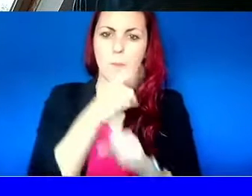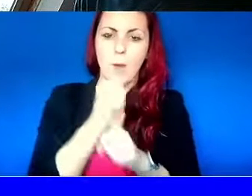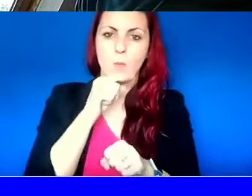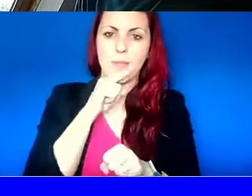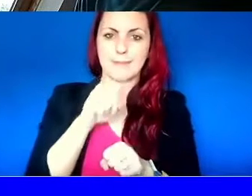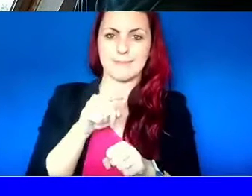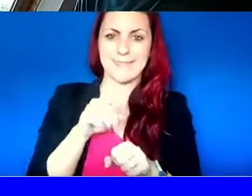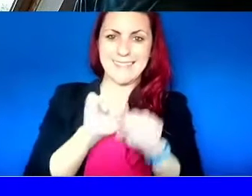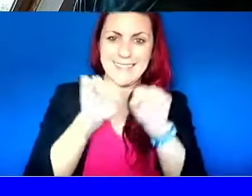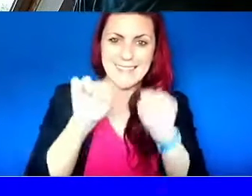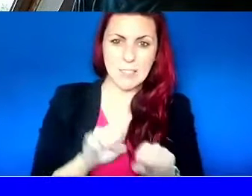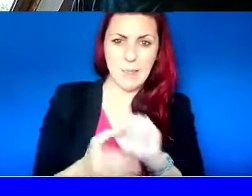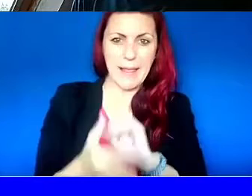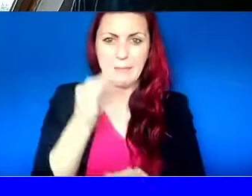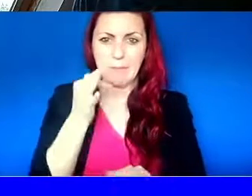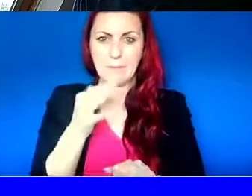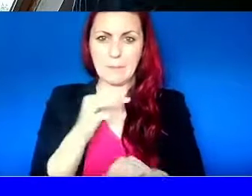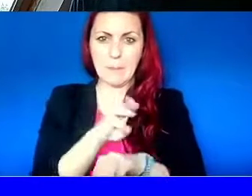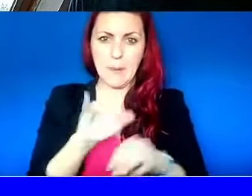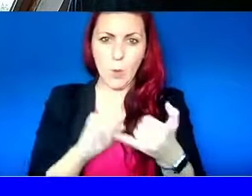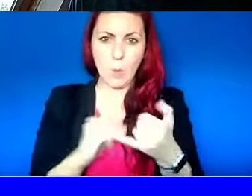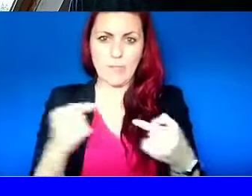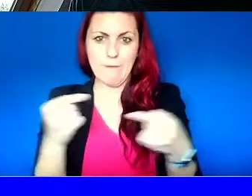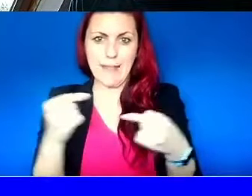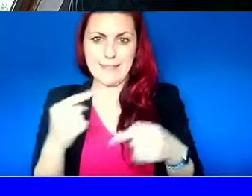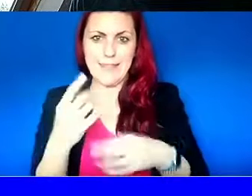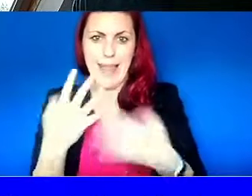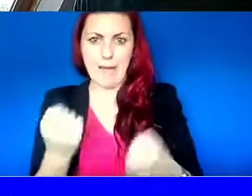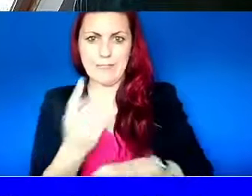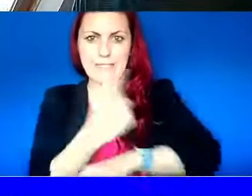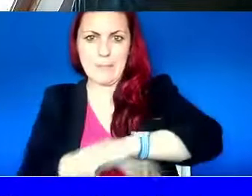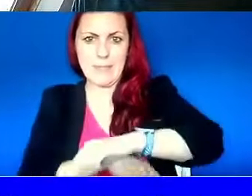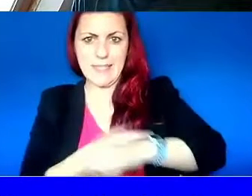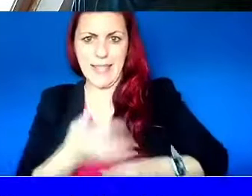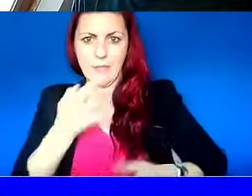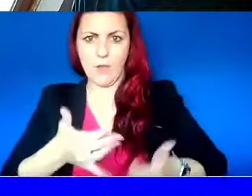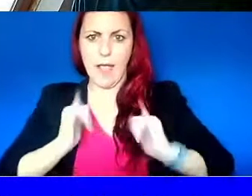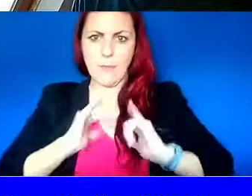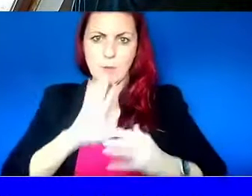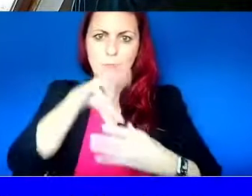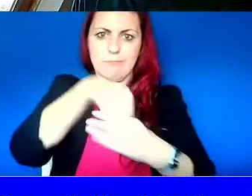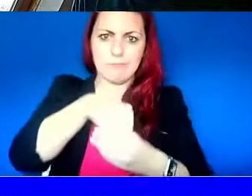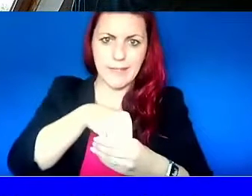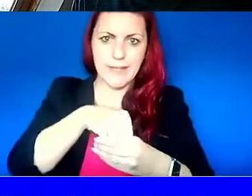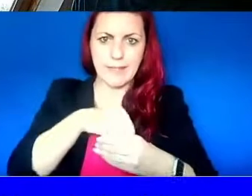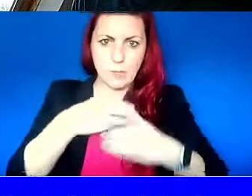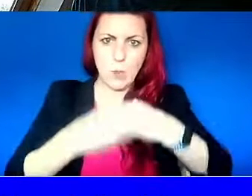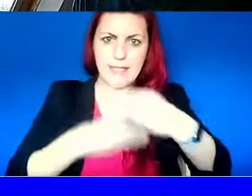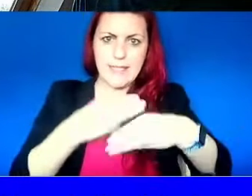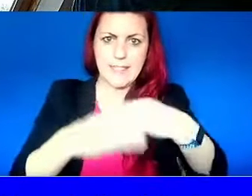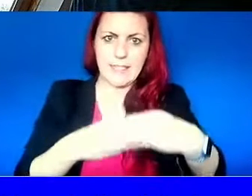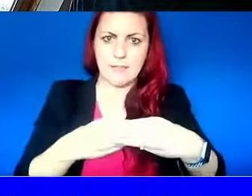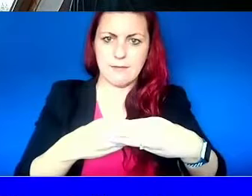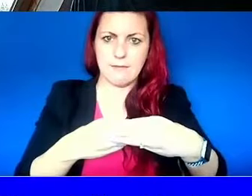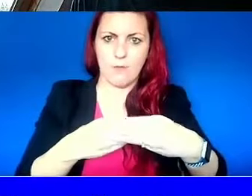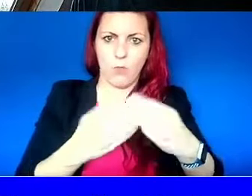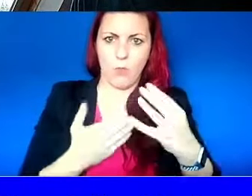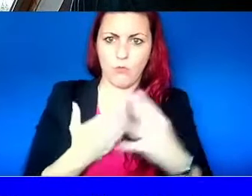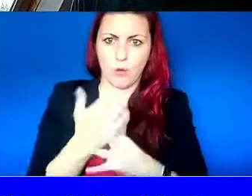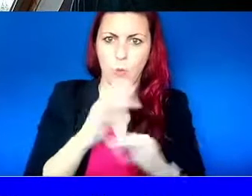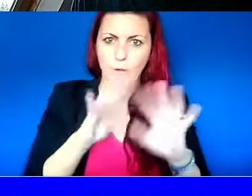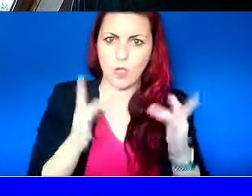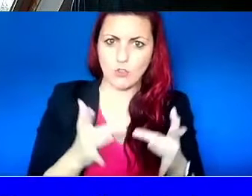disabled defendants to participate in proceedings. England and Wales